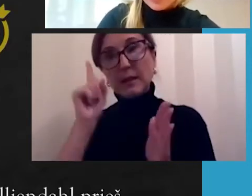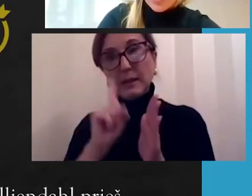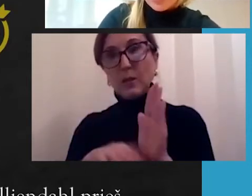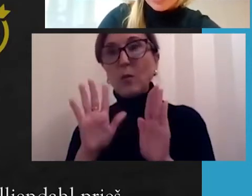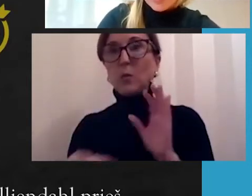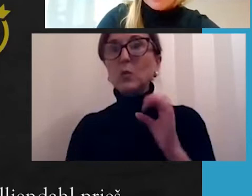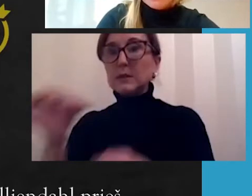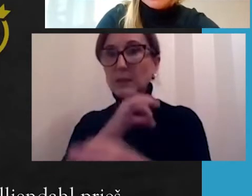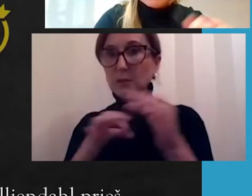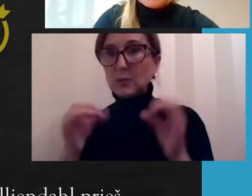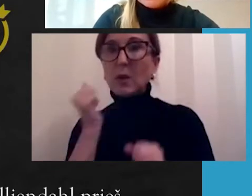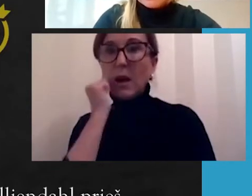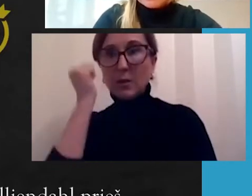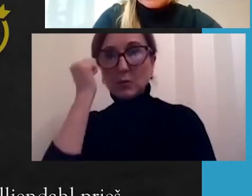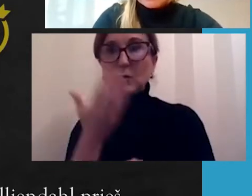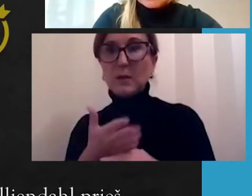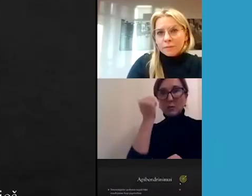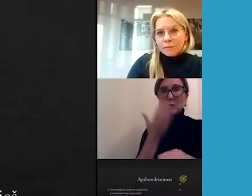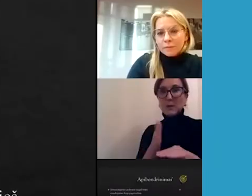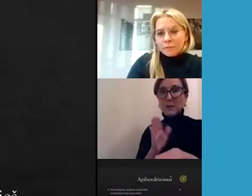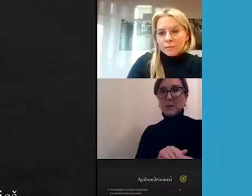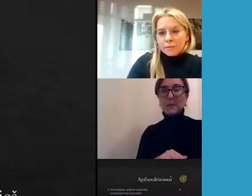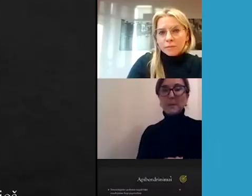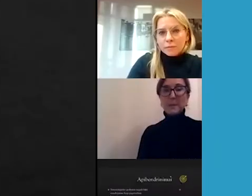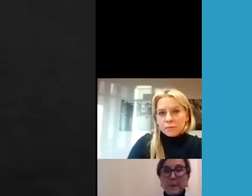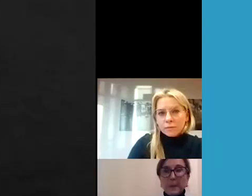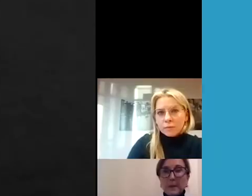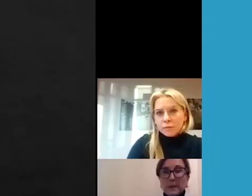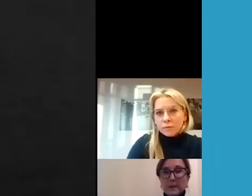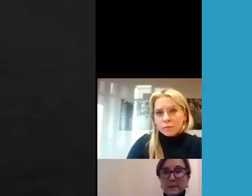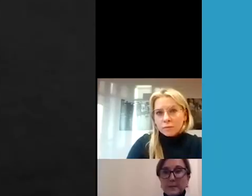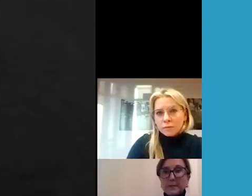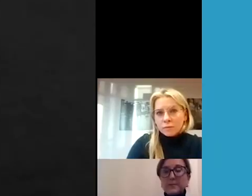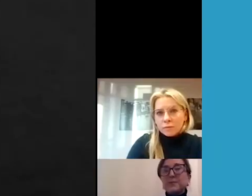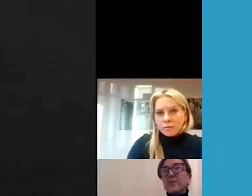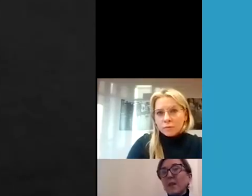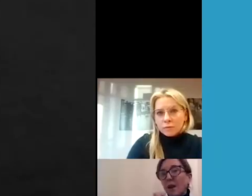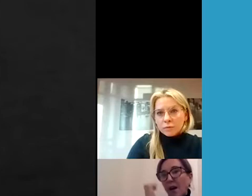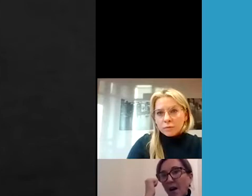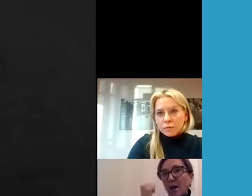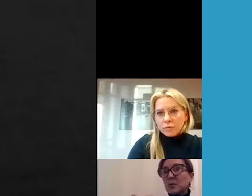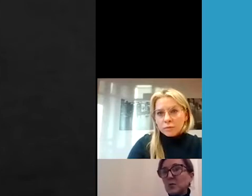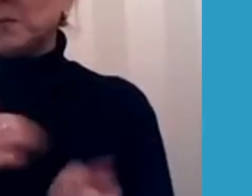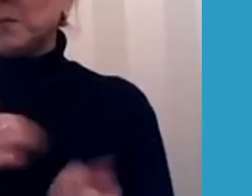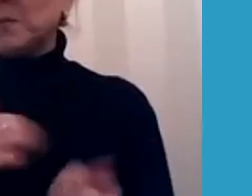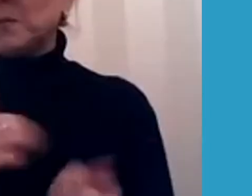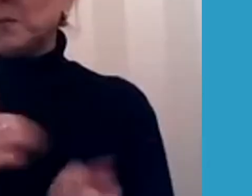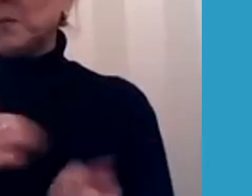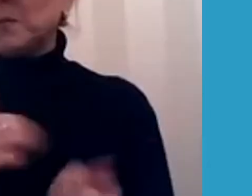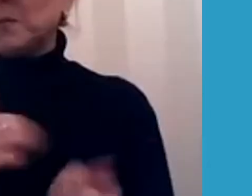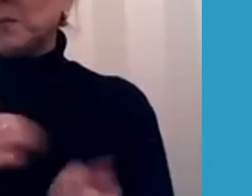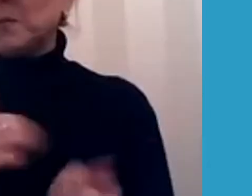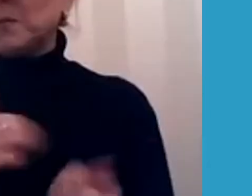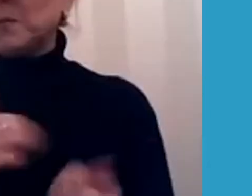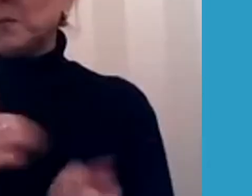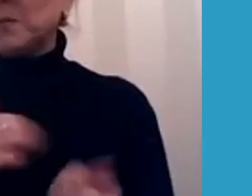I will be looking forward to your questions and will participate in the discussion. In your discussion.